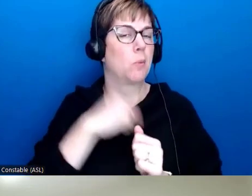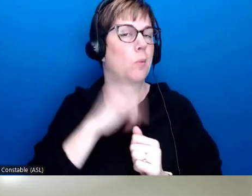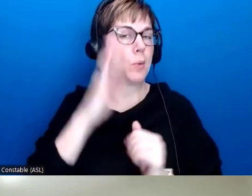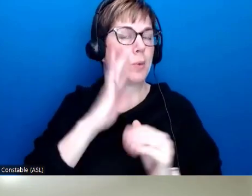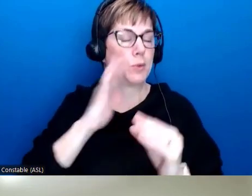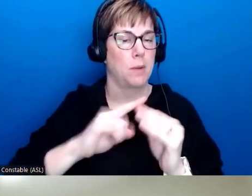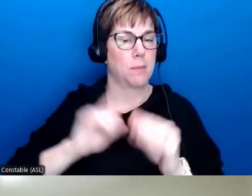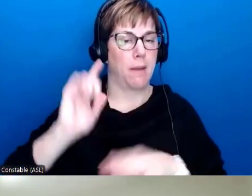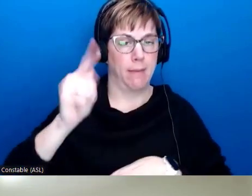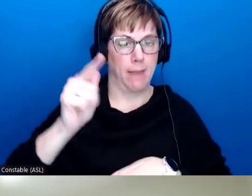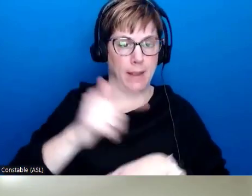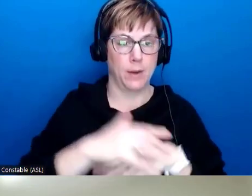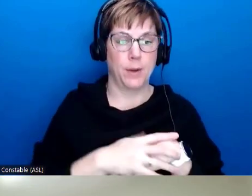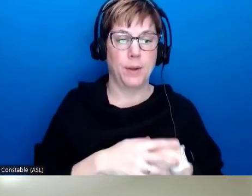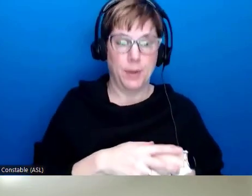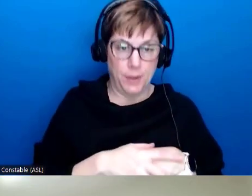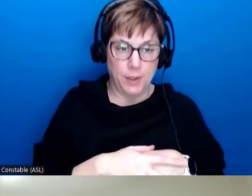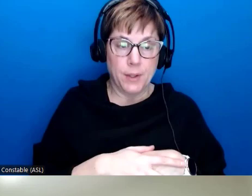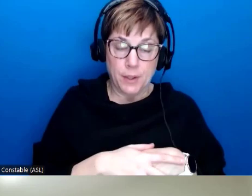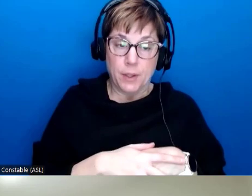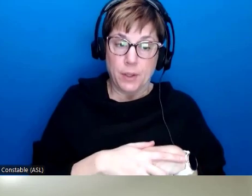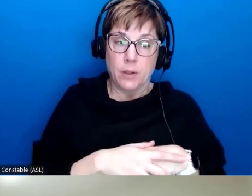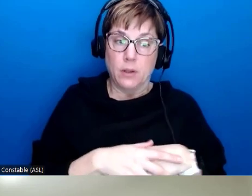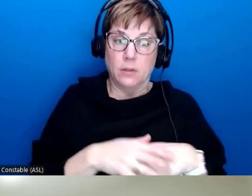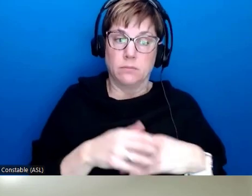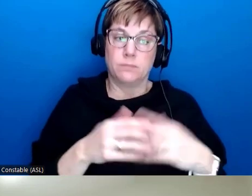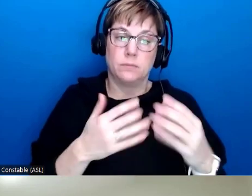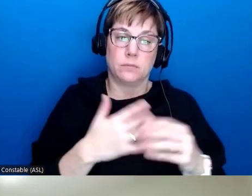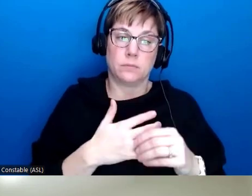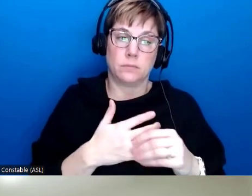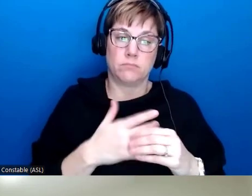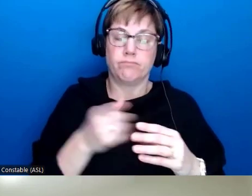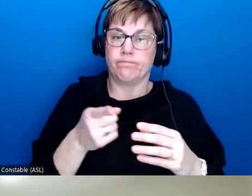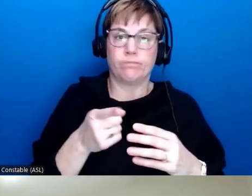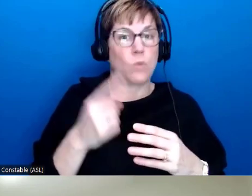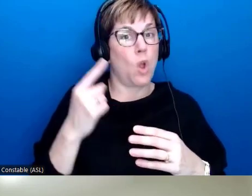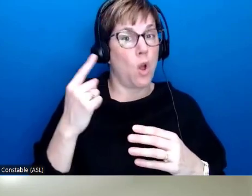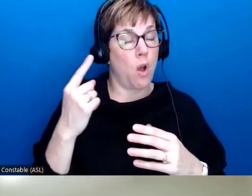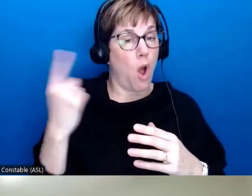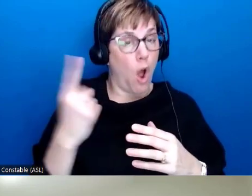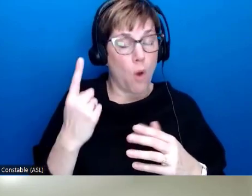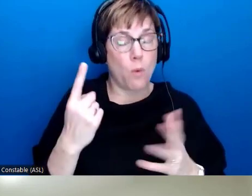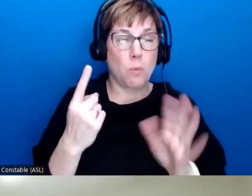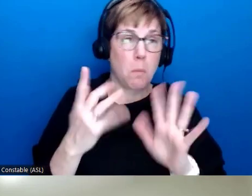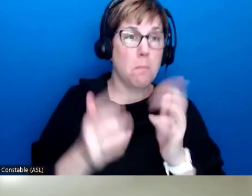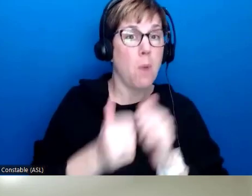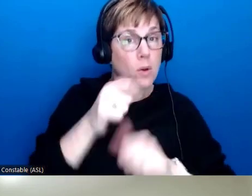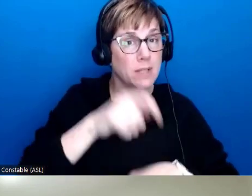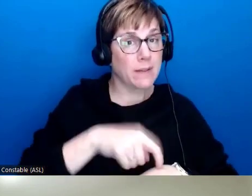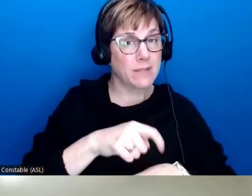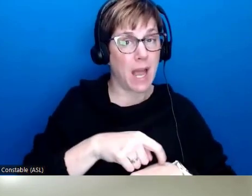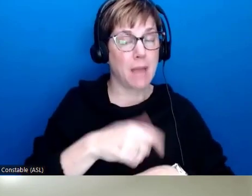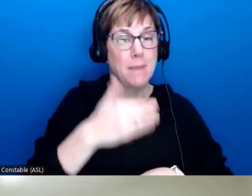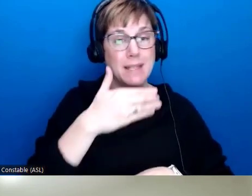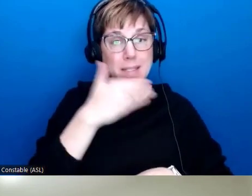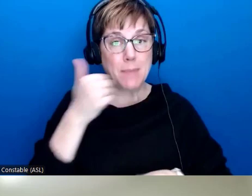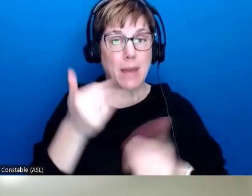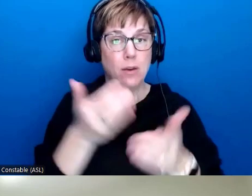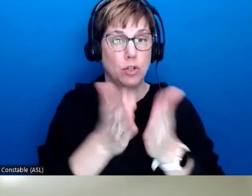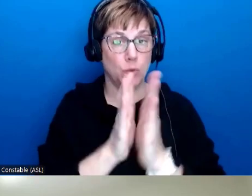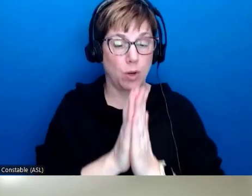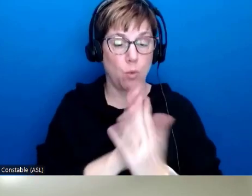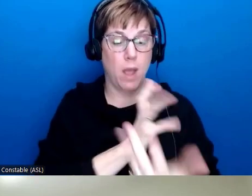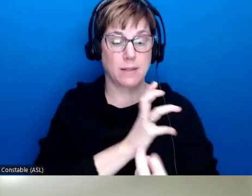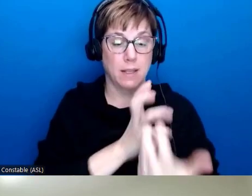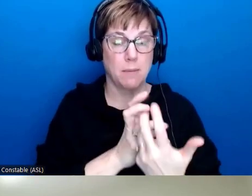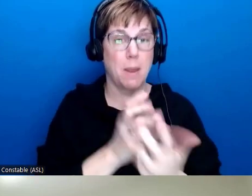later examples, but it's almost always better to request the reasonable accommodation proactively before you get into any kind